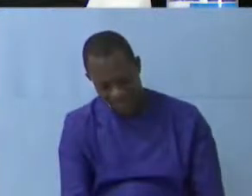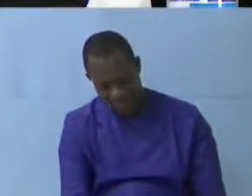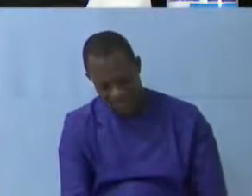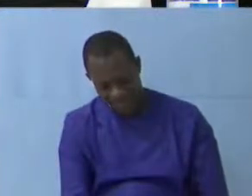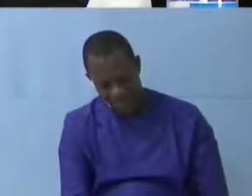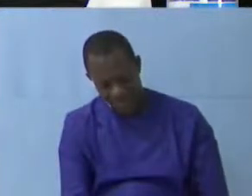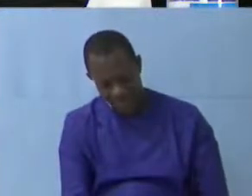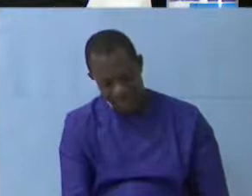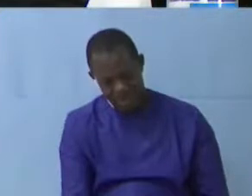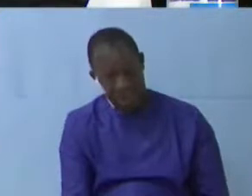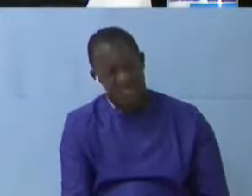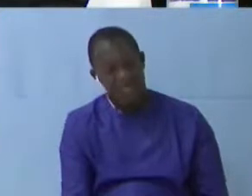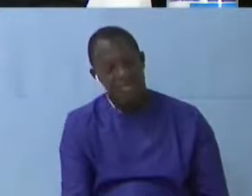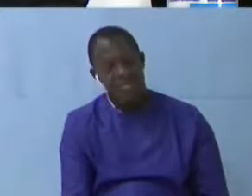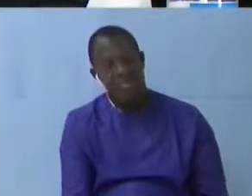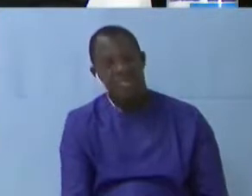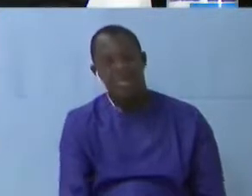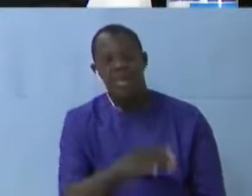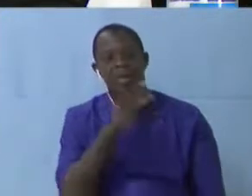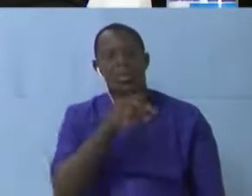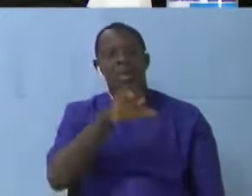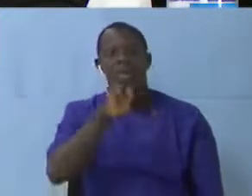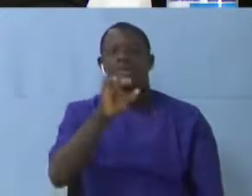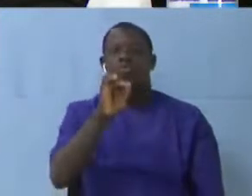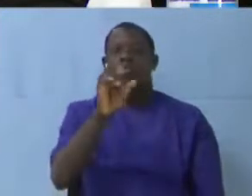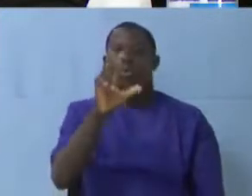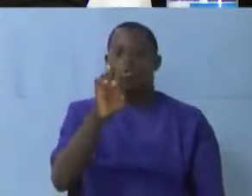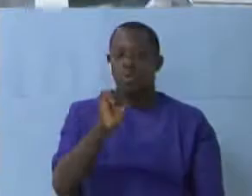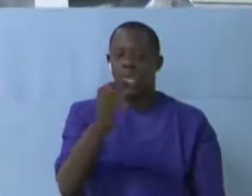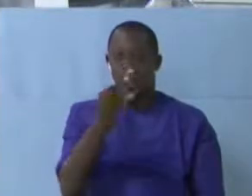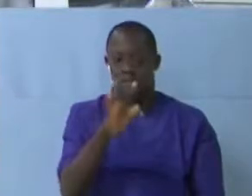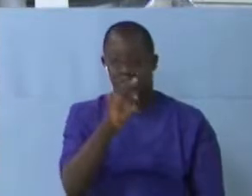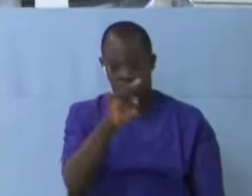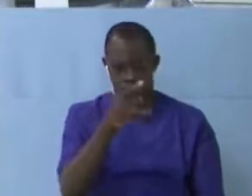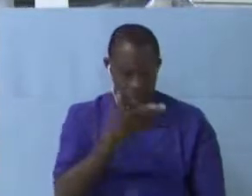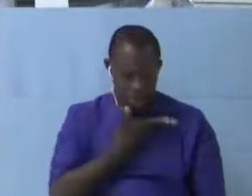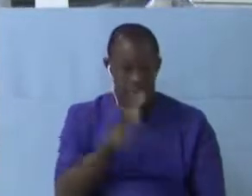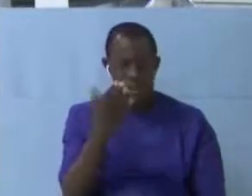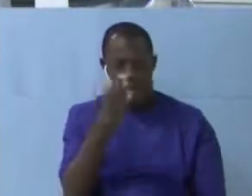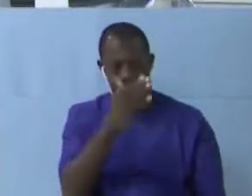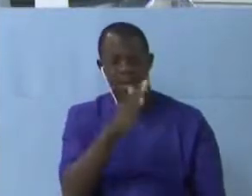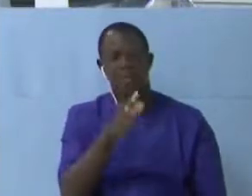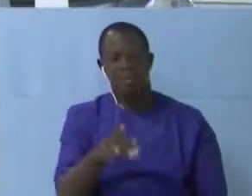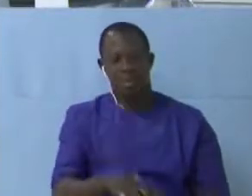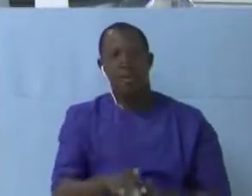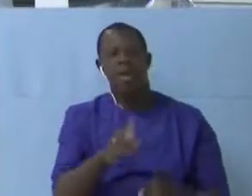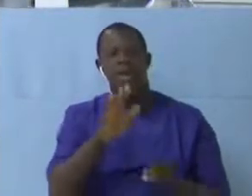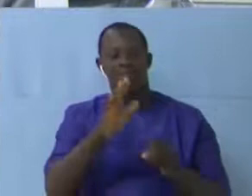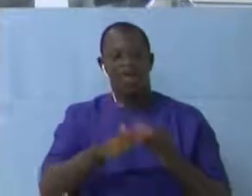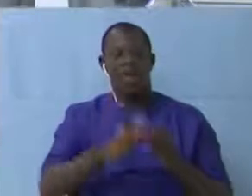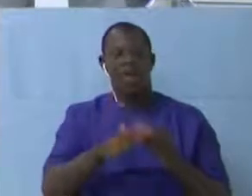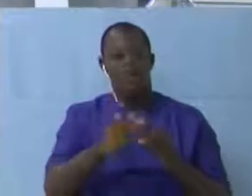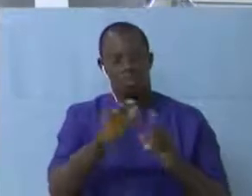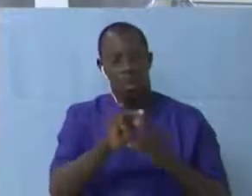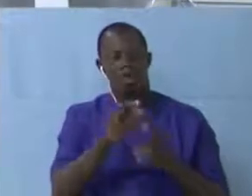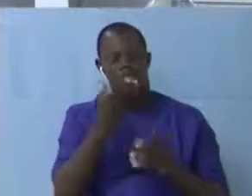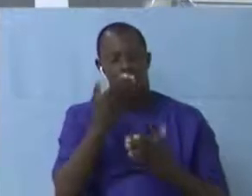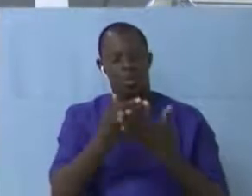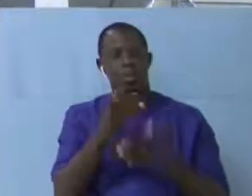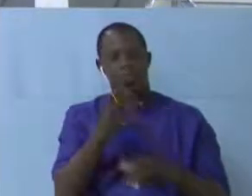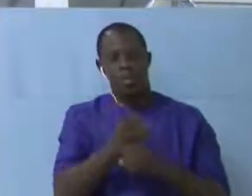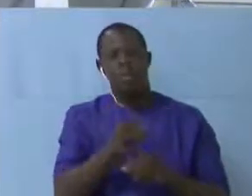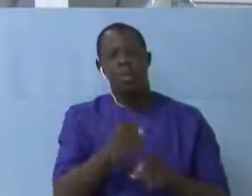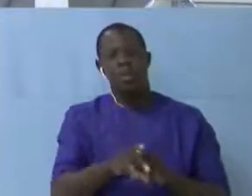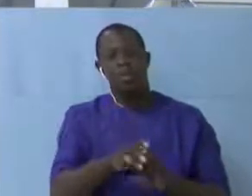Mr. So, if you have any concluding remarks to make, please proceed to do so now. I'll be brief. Just some points I noted. I watched the